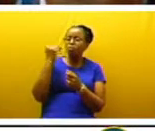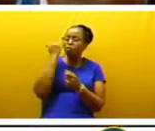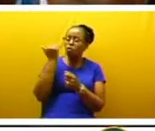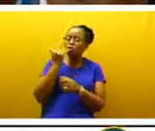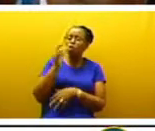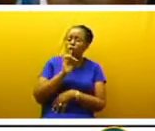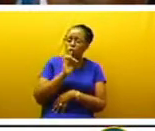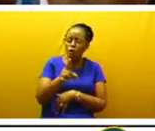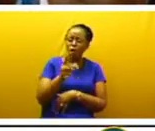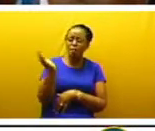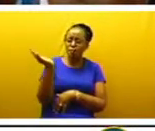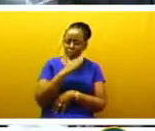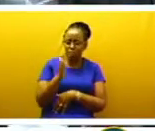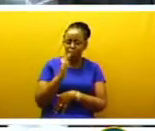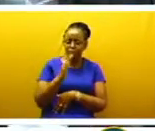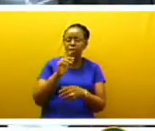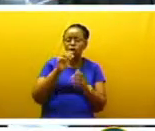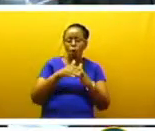fully opened?